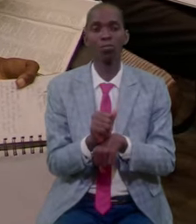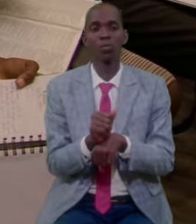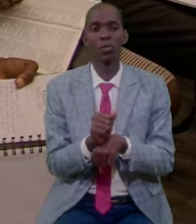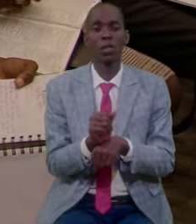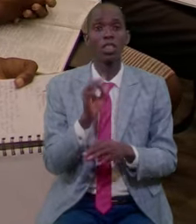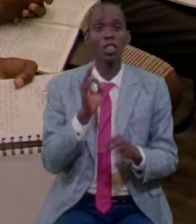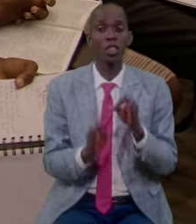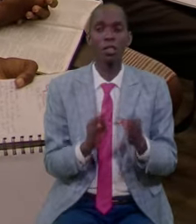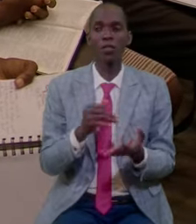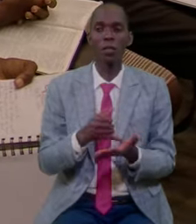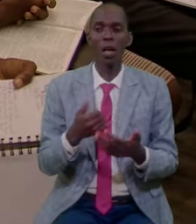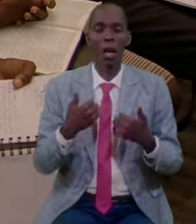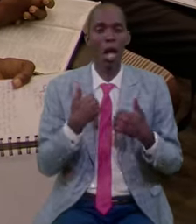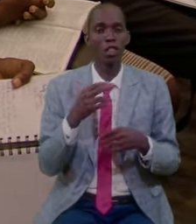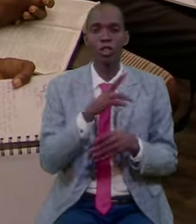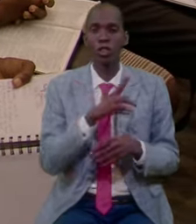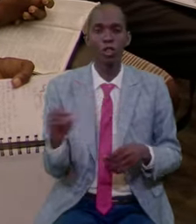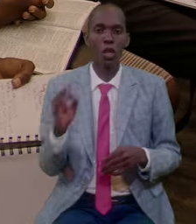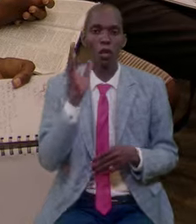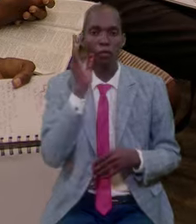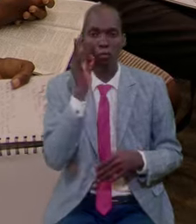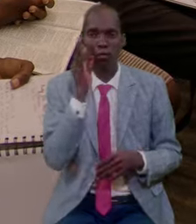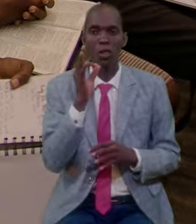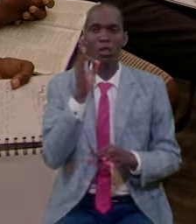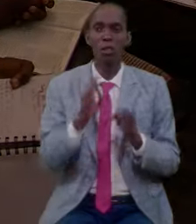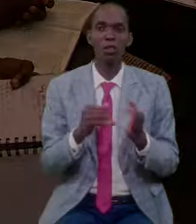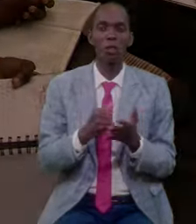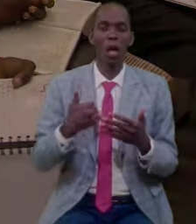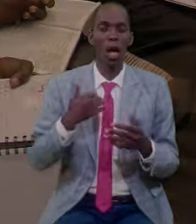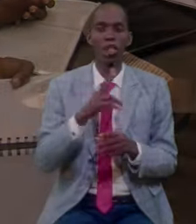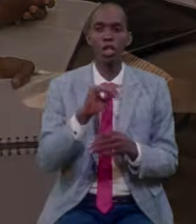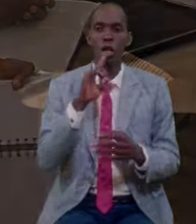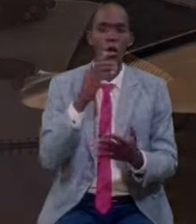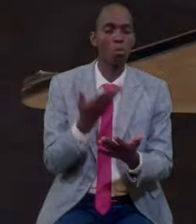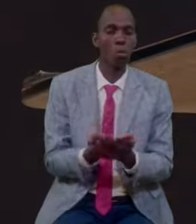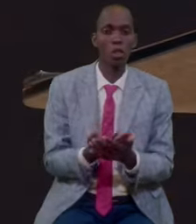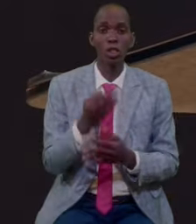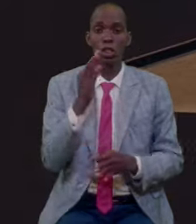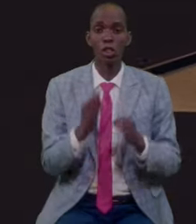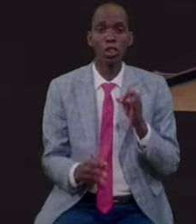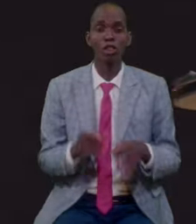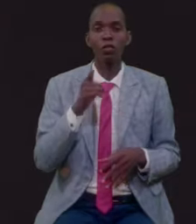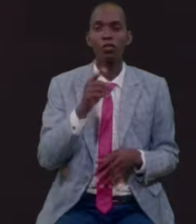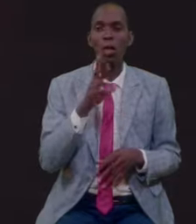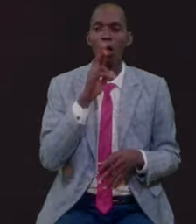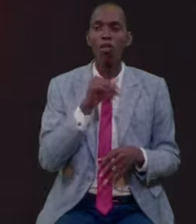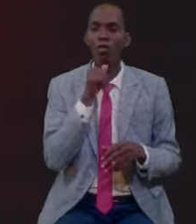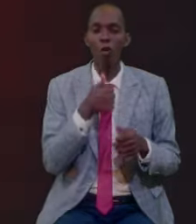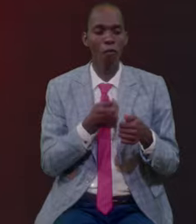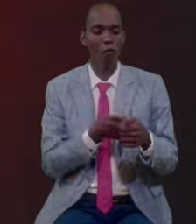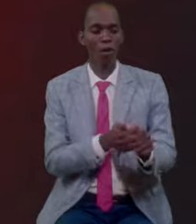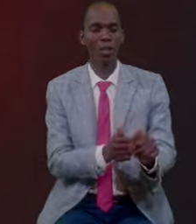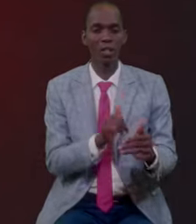it has no fruit, if it has no evidence, if you are not walking by